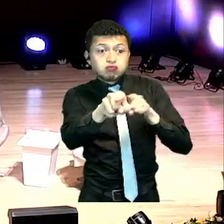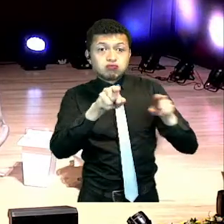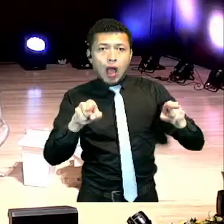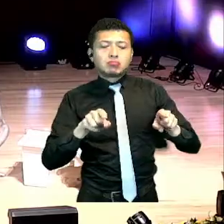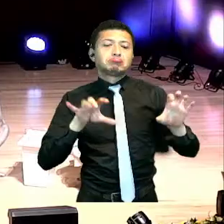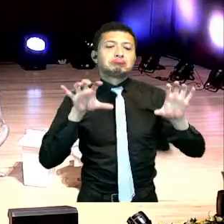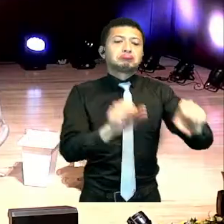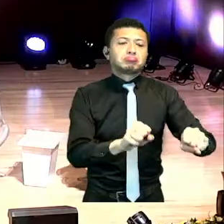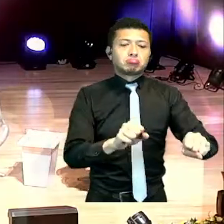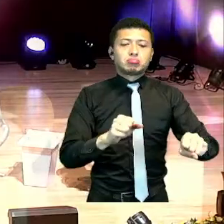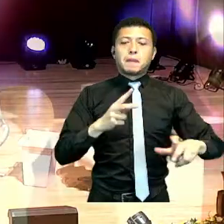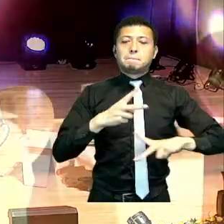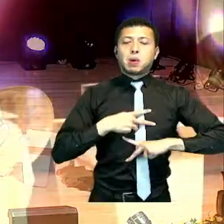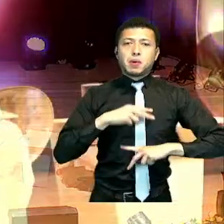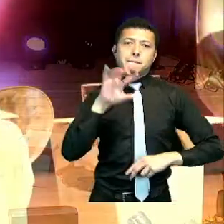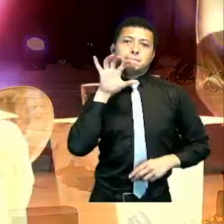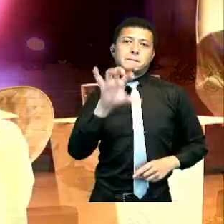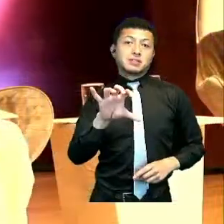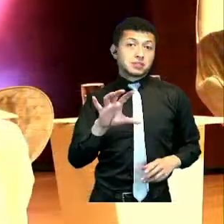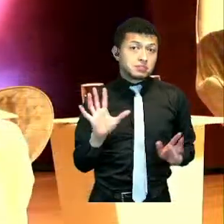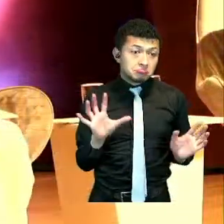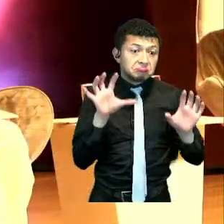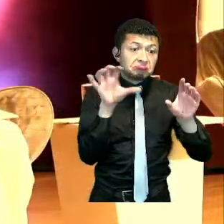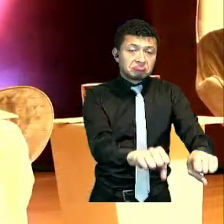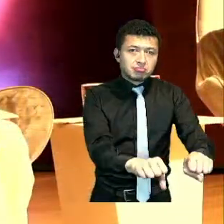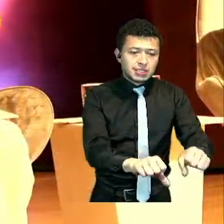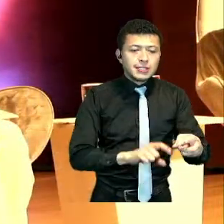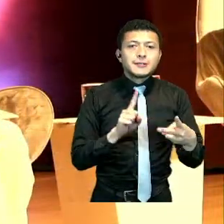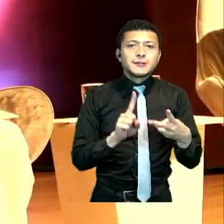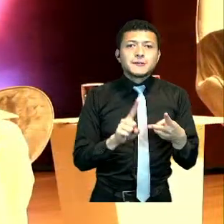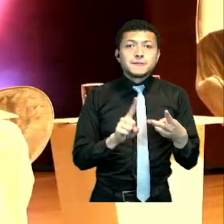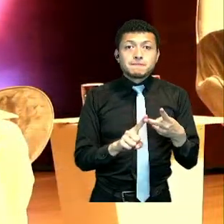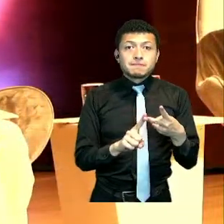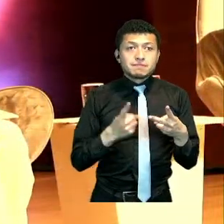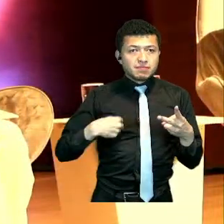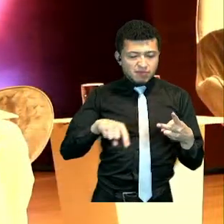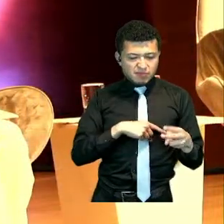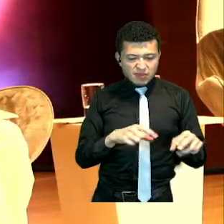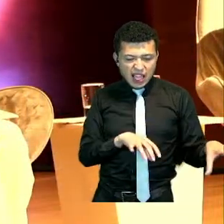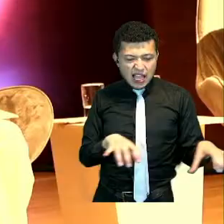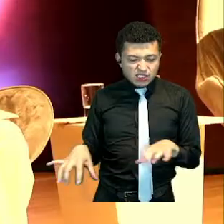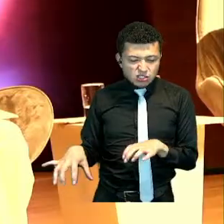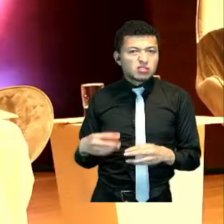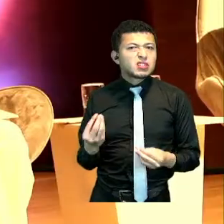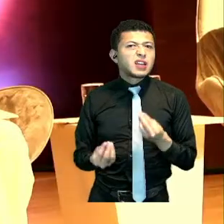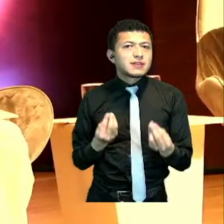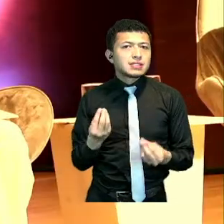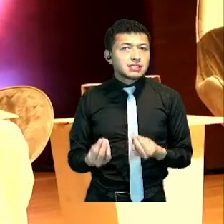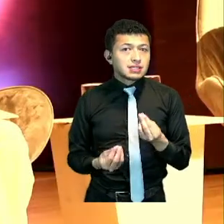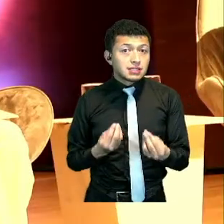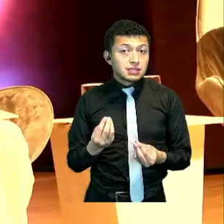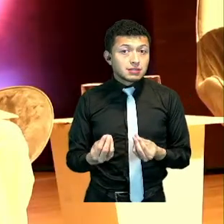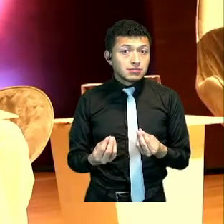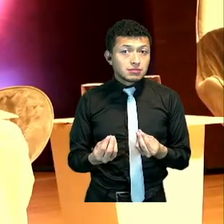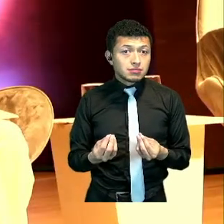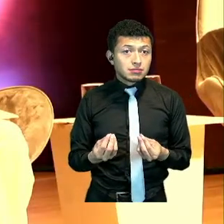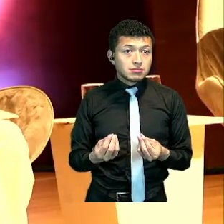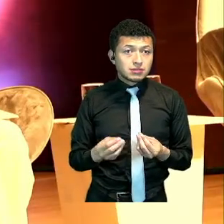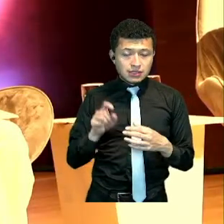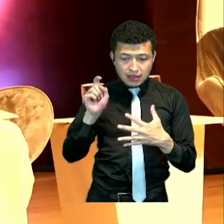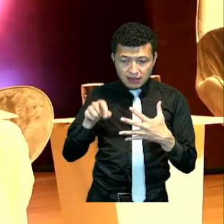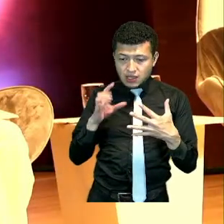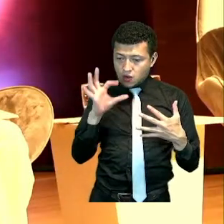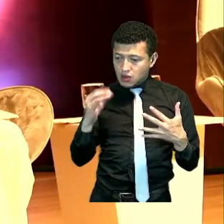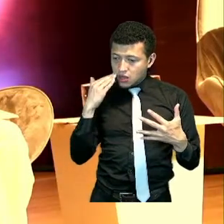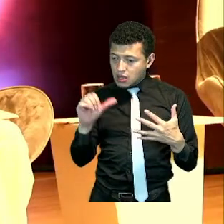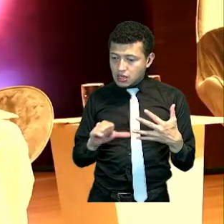let's say the sugar mills, and what's happening with different economic activities. What would be the jobs or